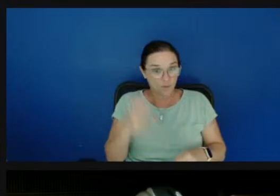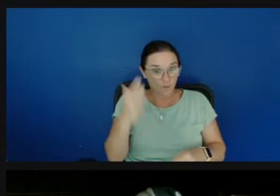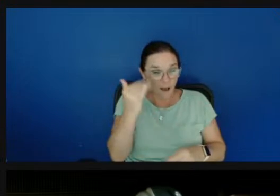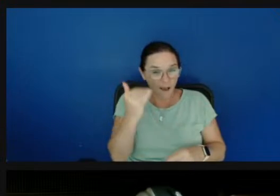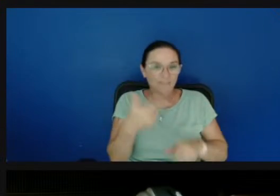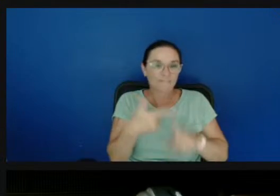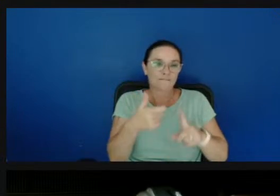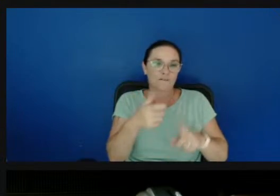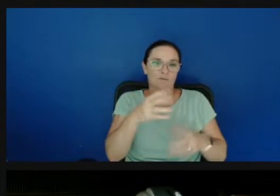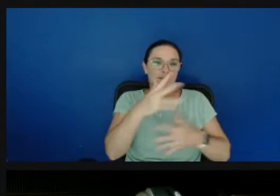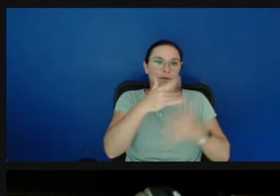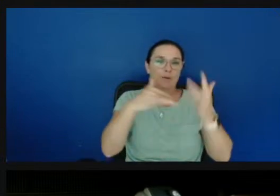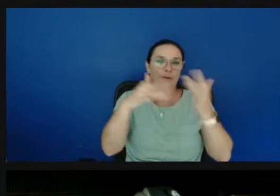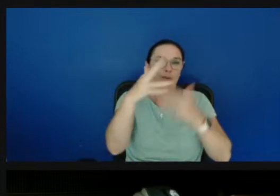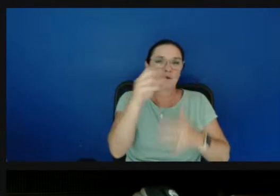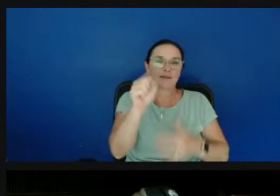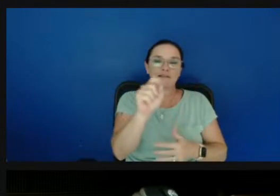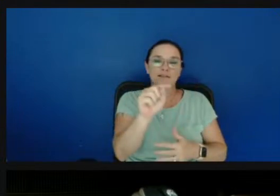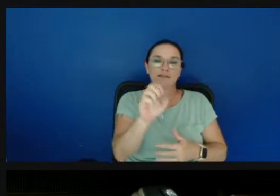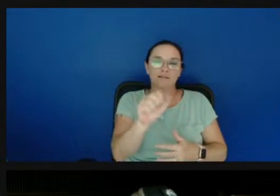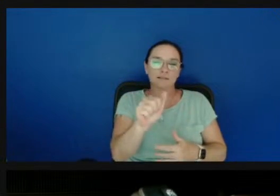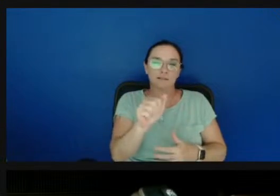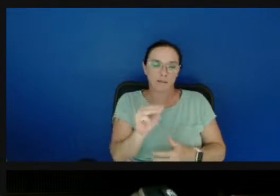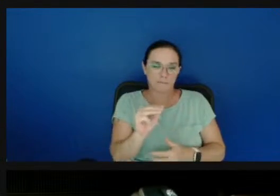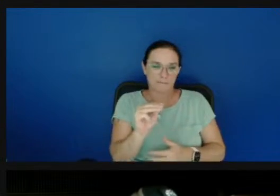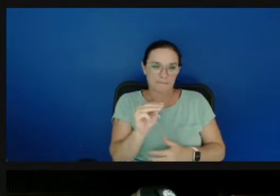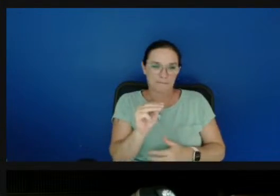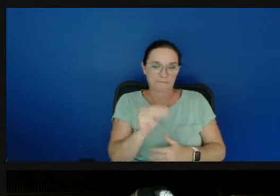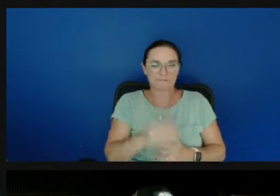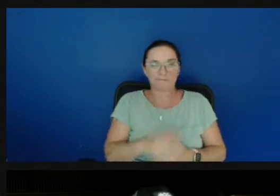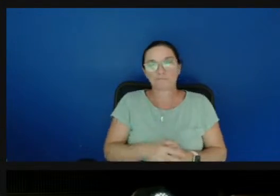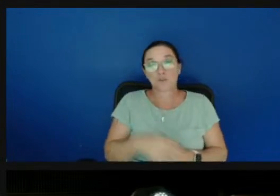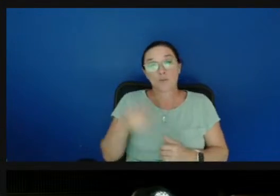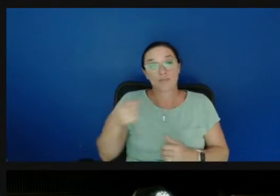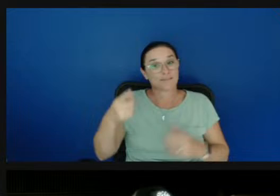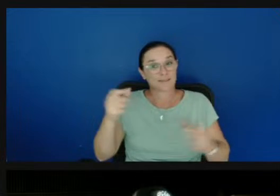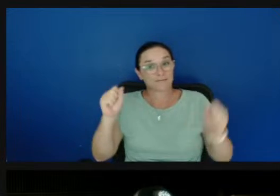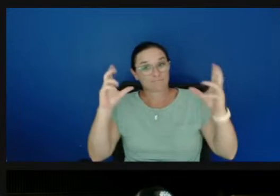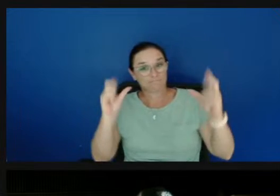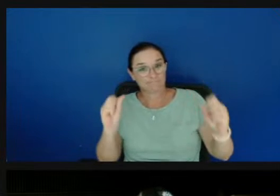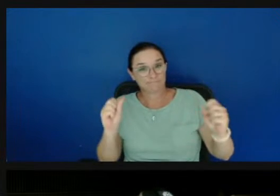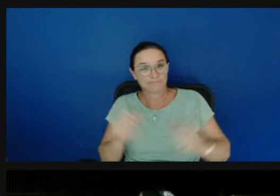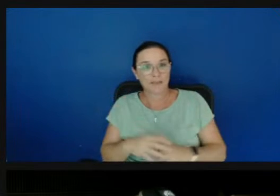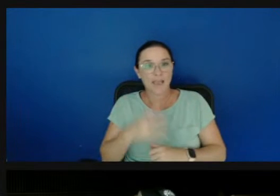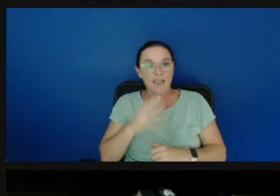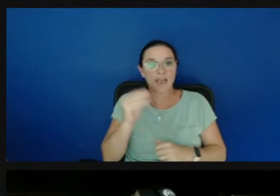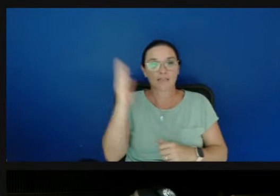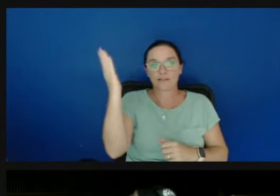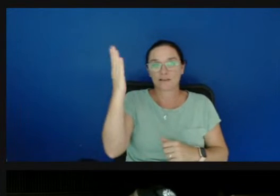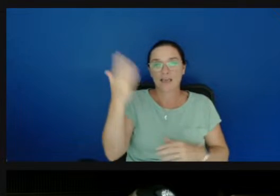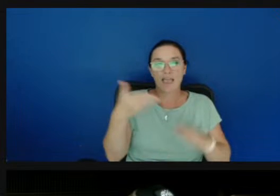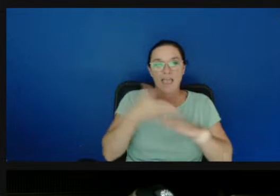is. So really awesome. By